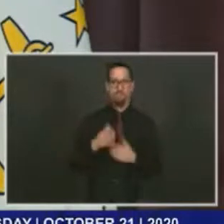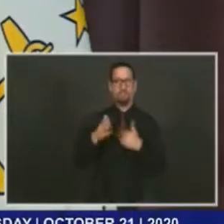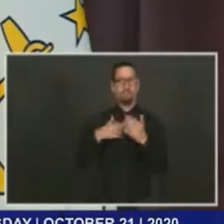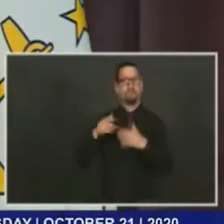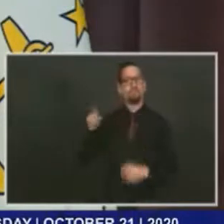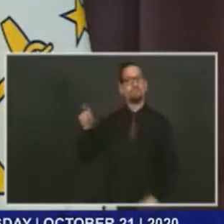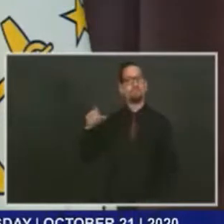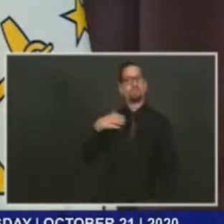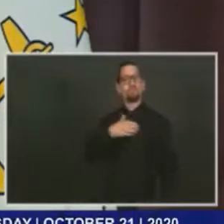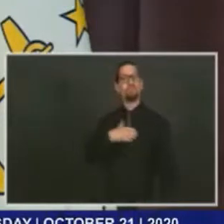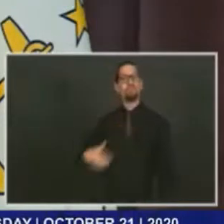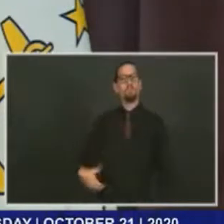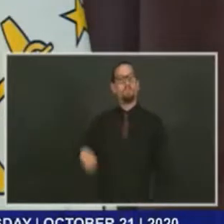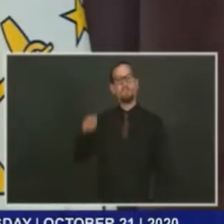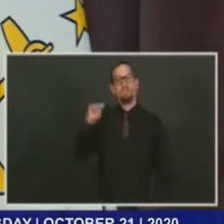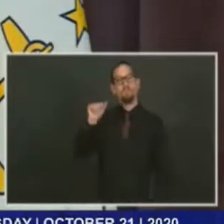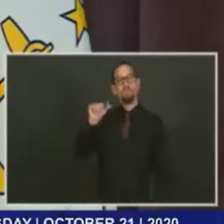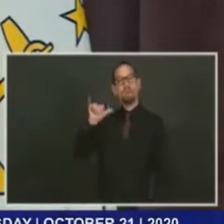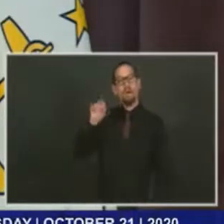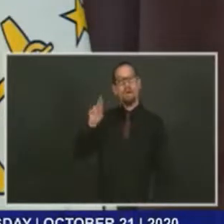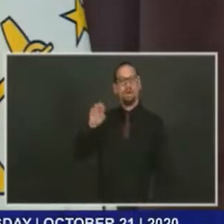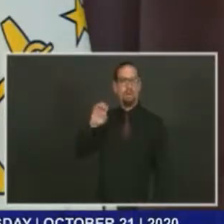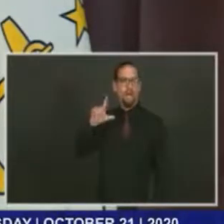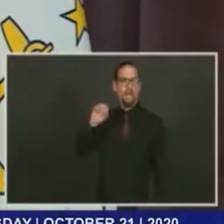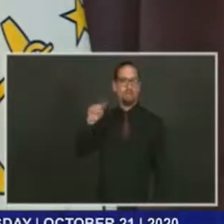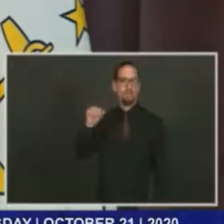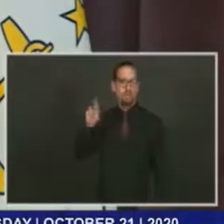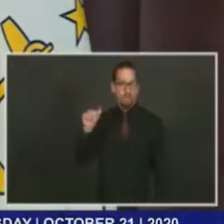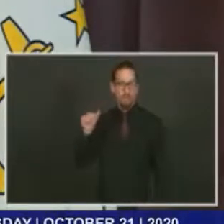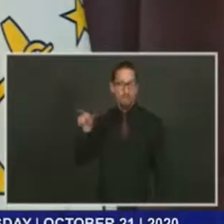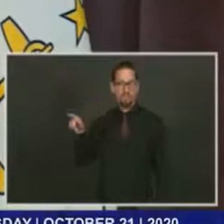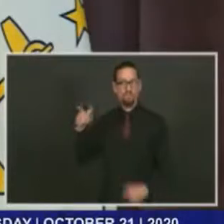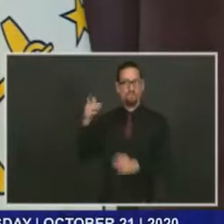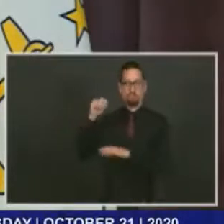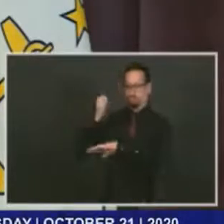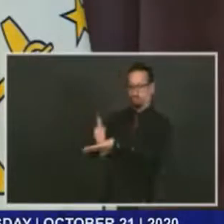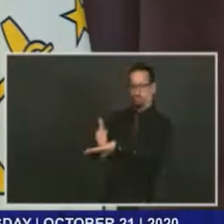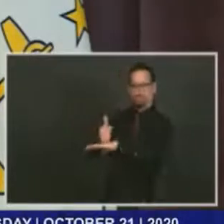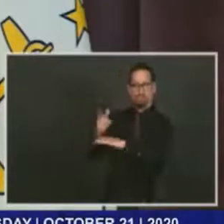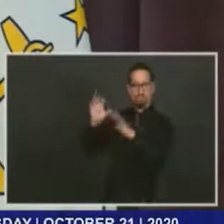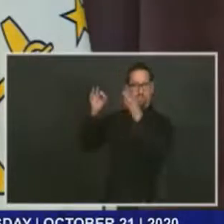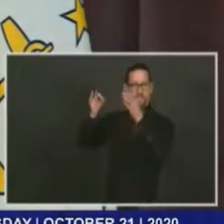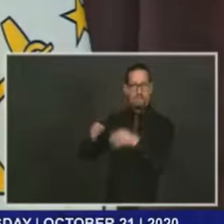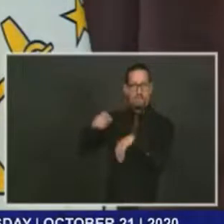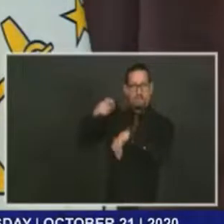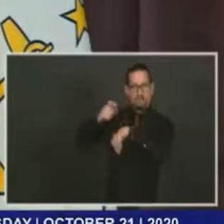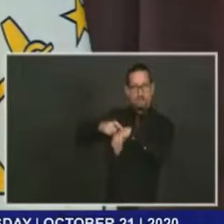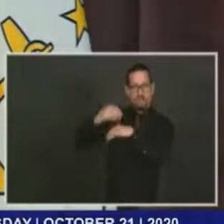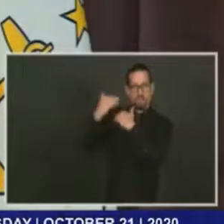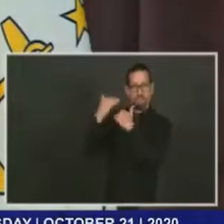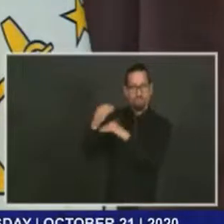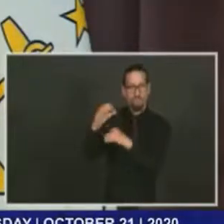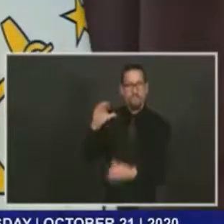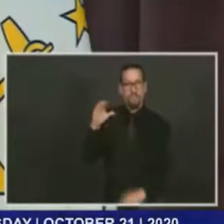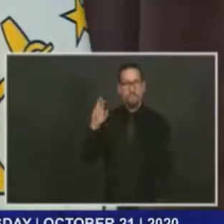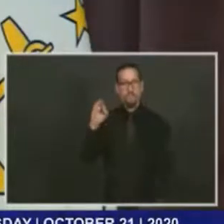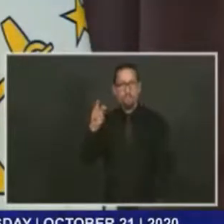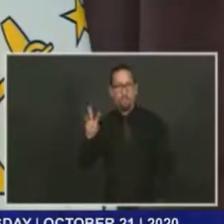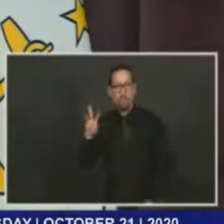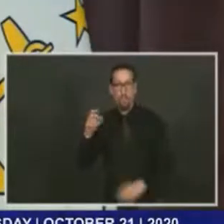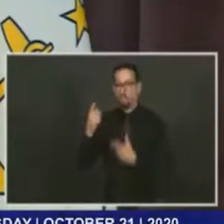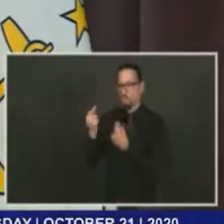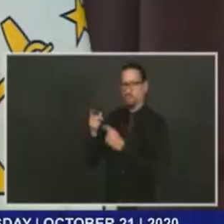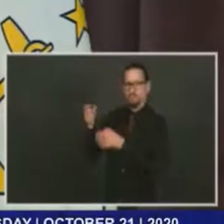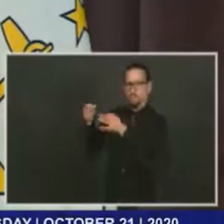is his call. What I have said to him is we the state police stands at the ready to